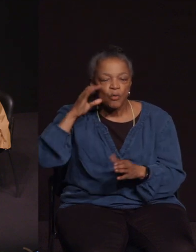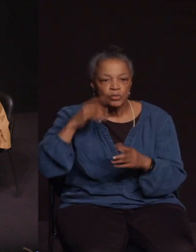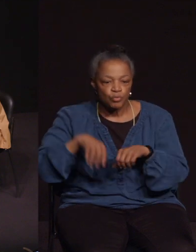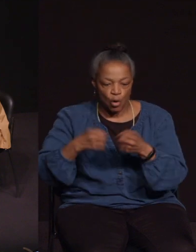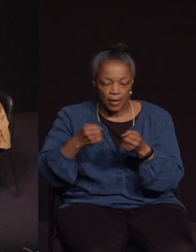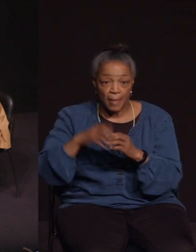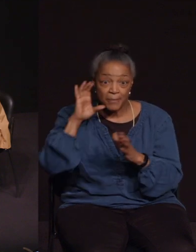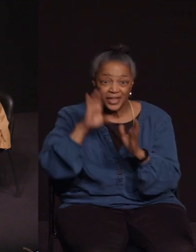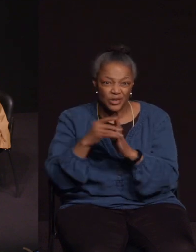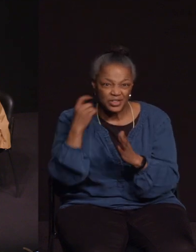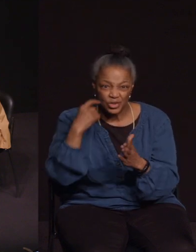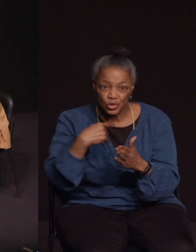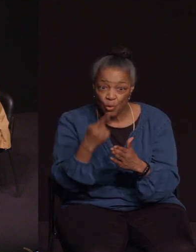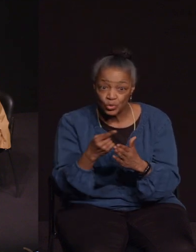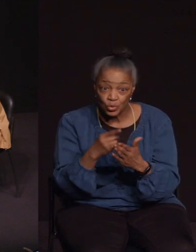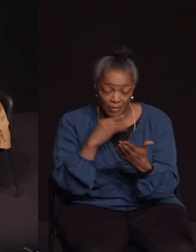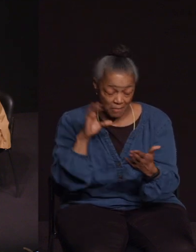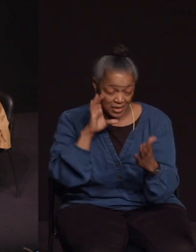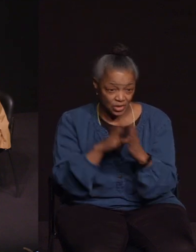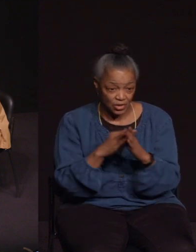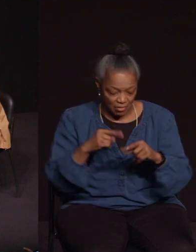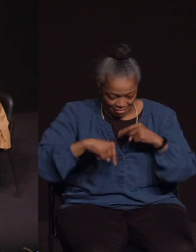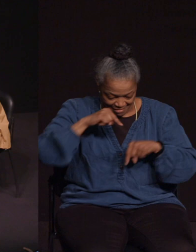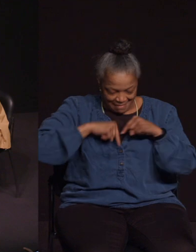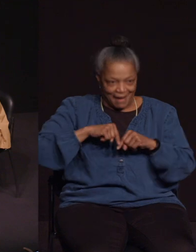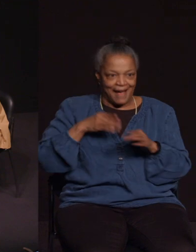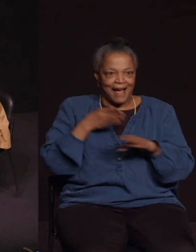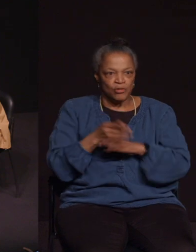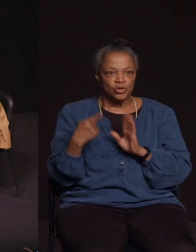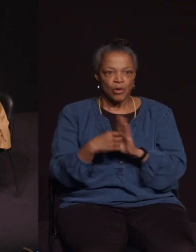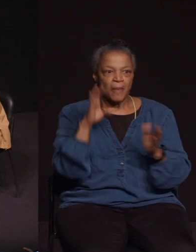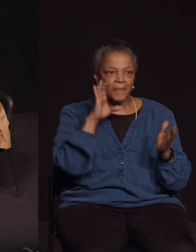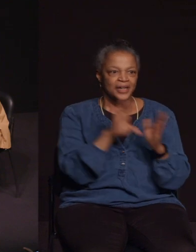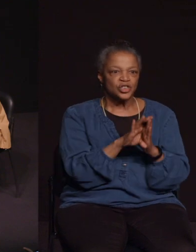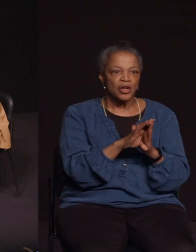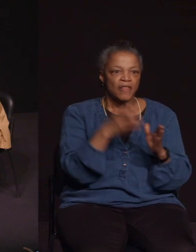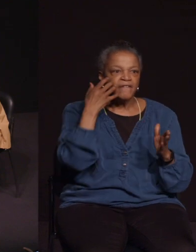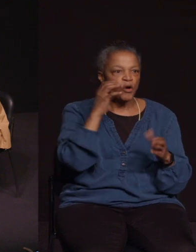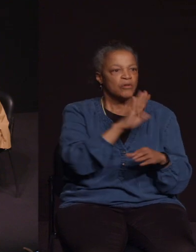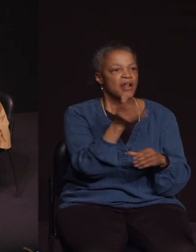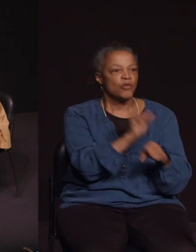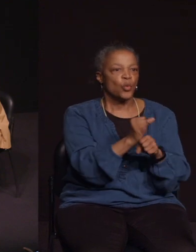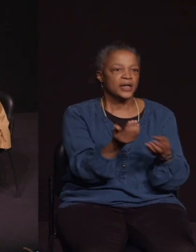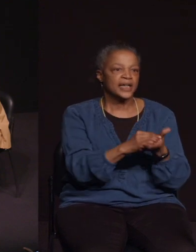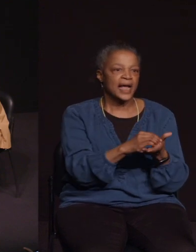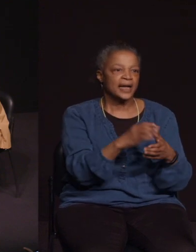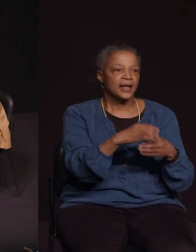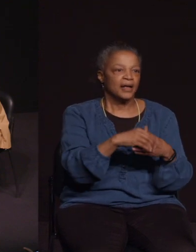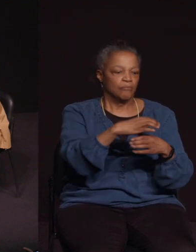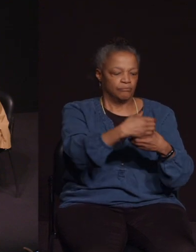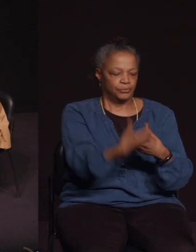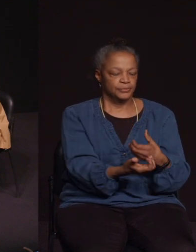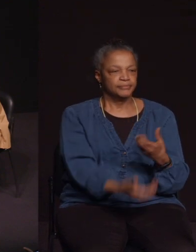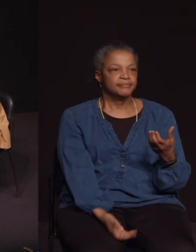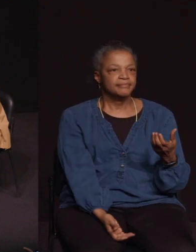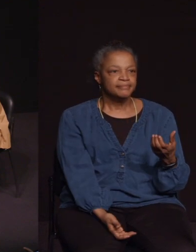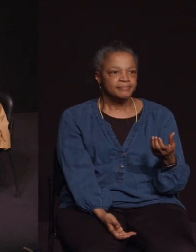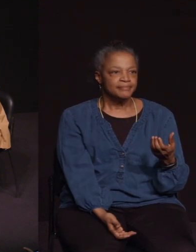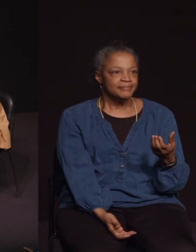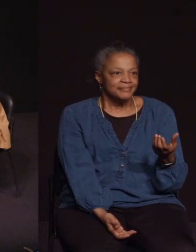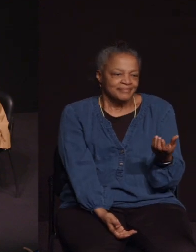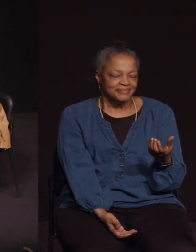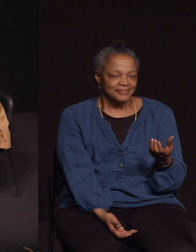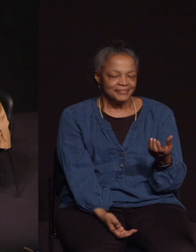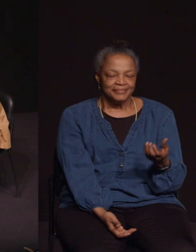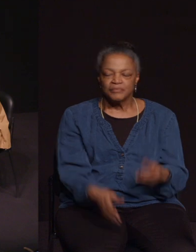I just told you about, after he showed us that picture, that brand new phone never worked again. And